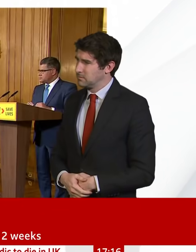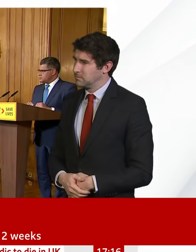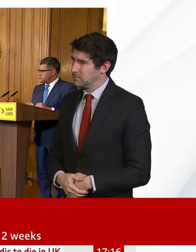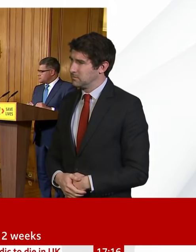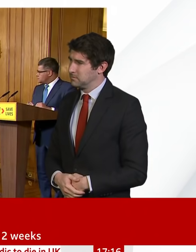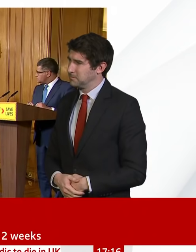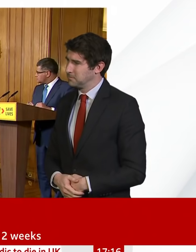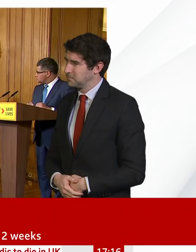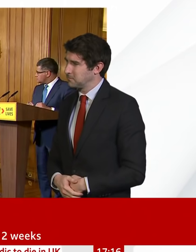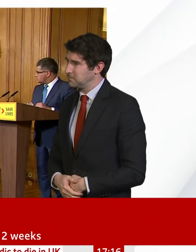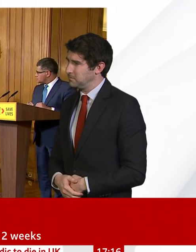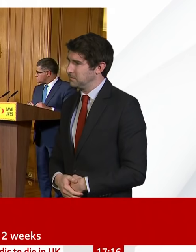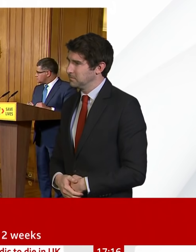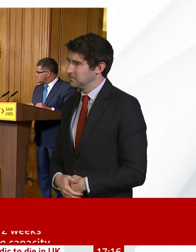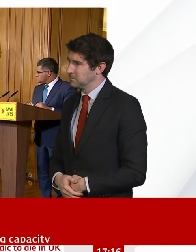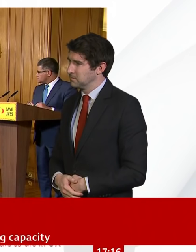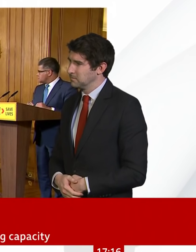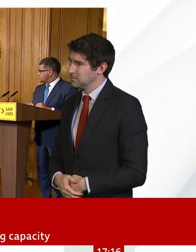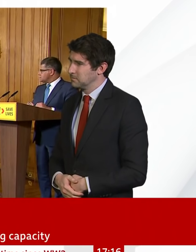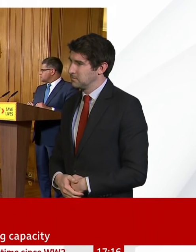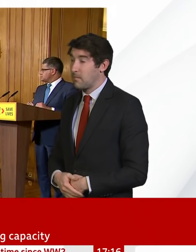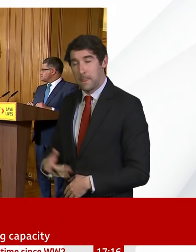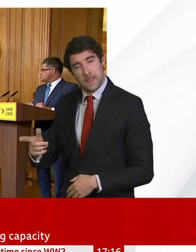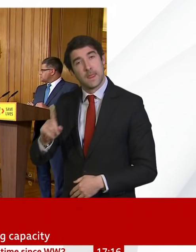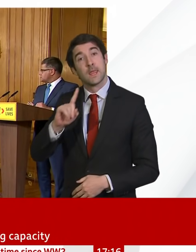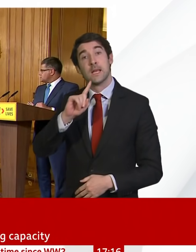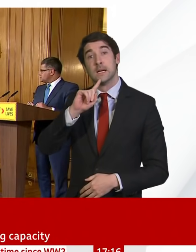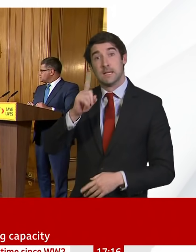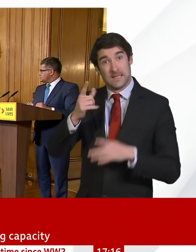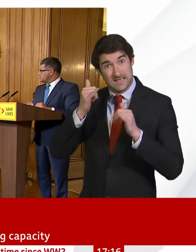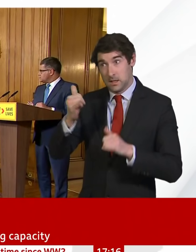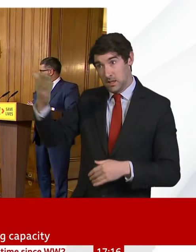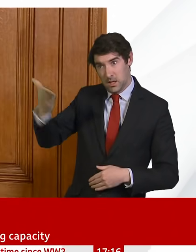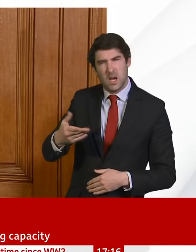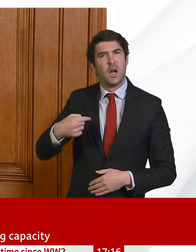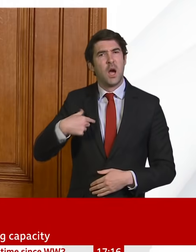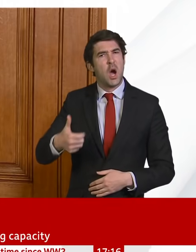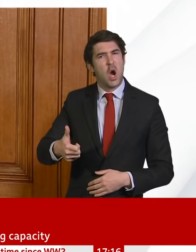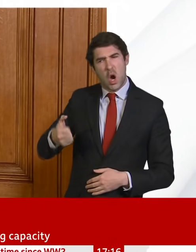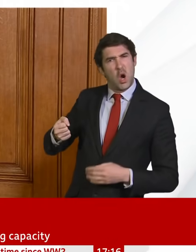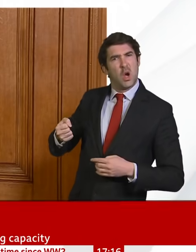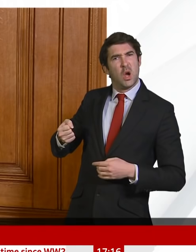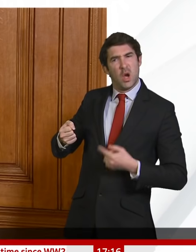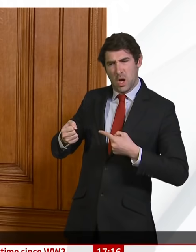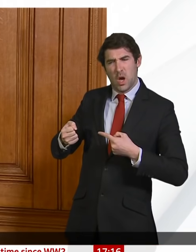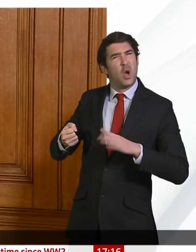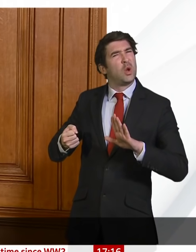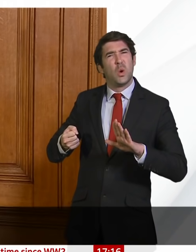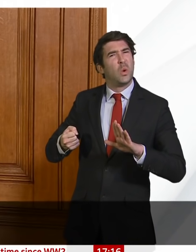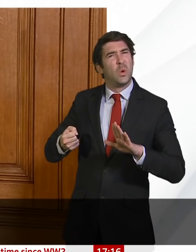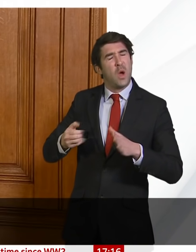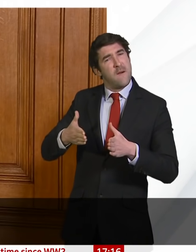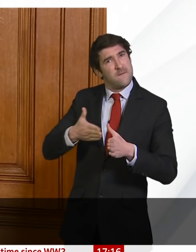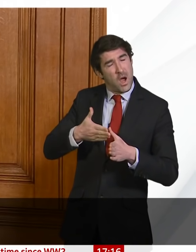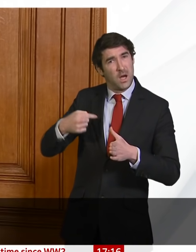So the antibody tests, the important thing about these antibody tests is it's not a matter of dragging our feet. It's important that the test is valid, that it does